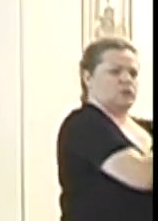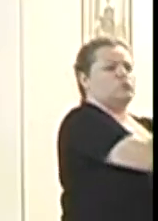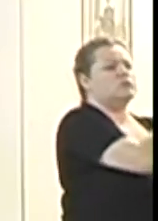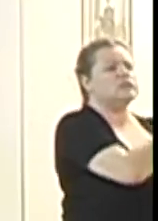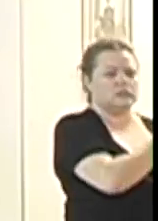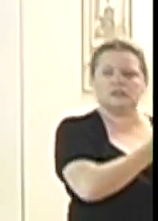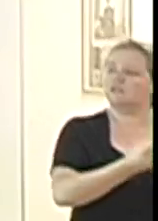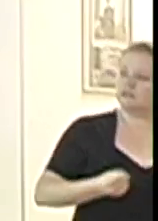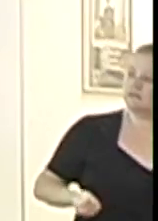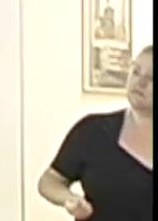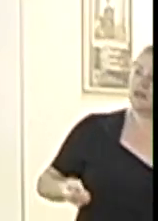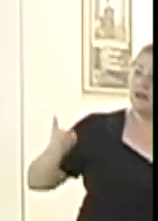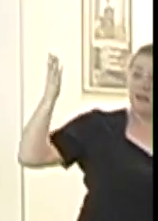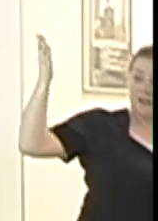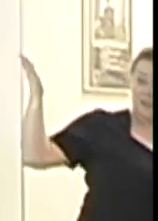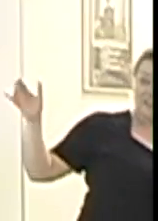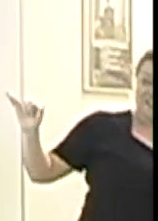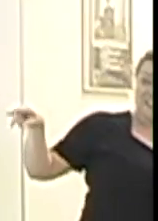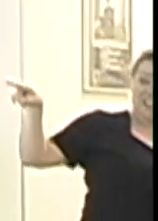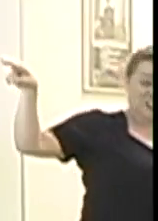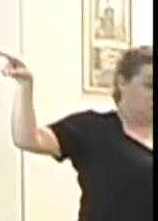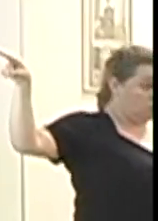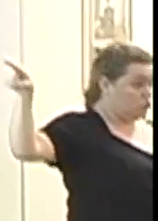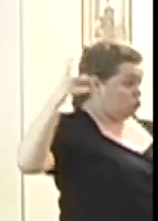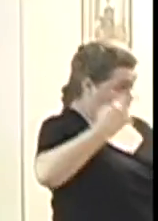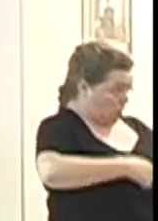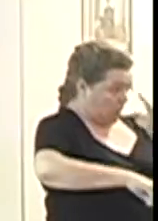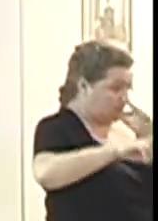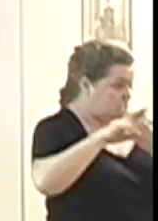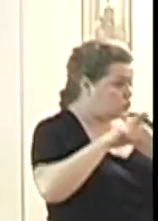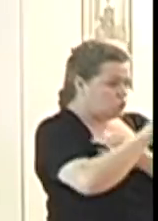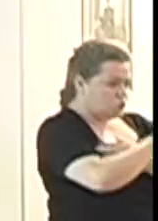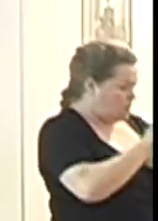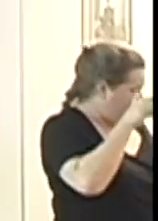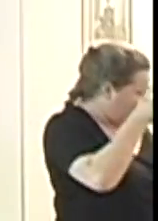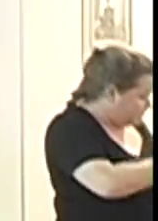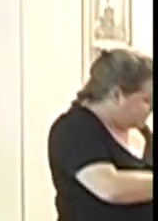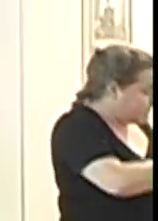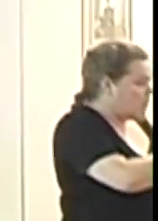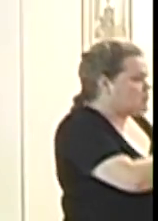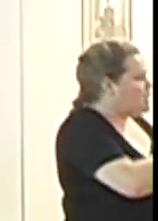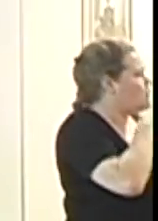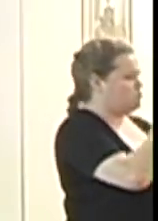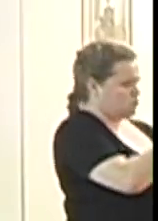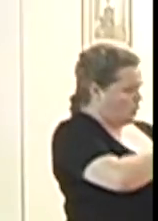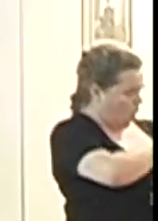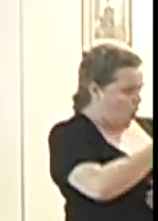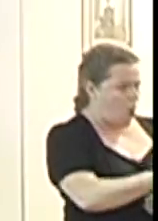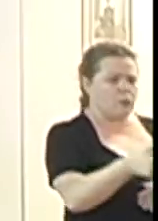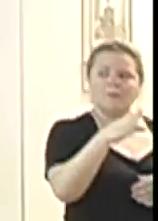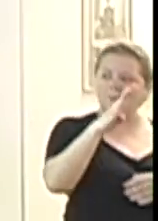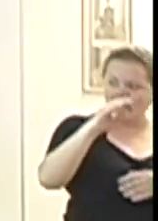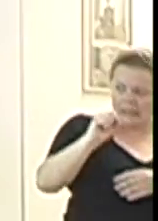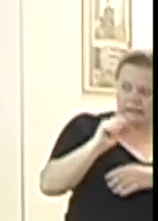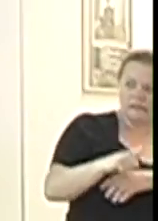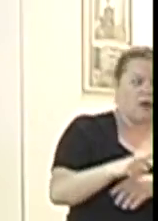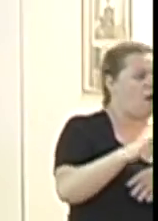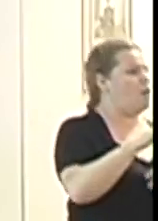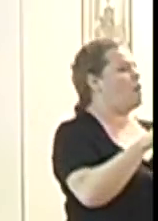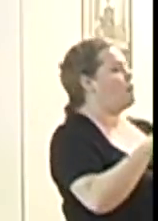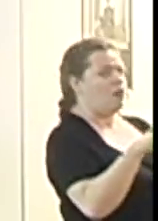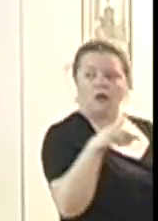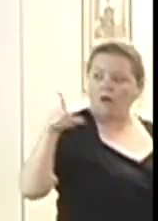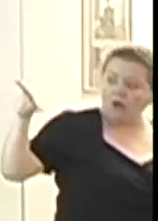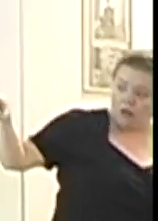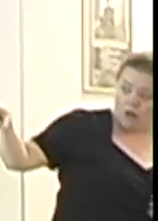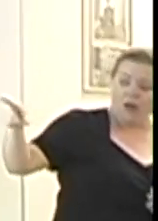So this result has also been reported for other sign languages, including Brazilian Sign Language and Spanish Sign Language. The